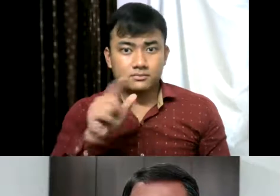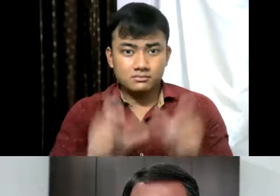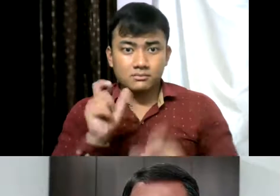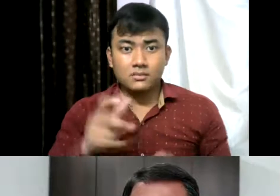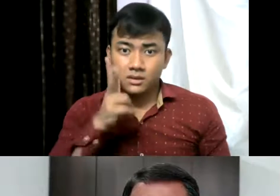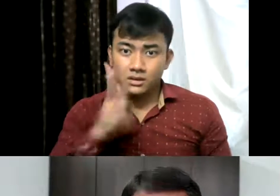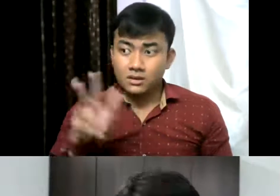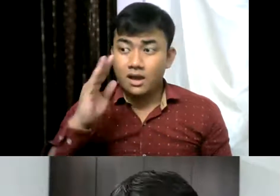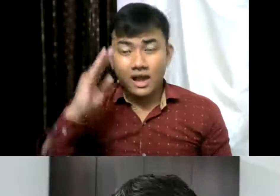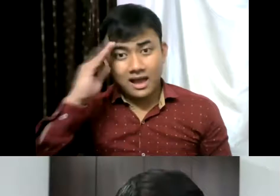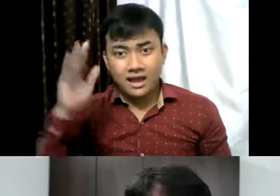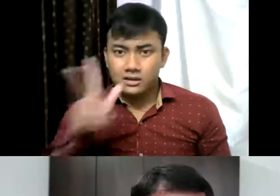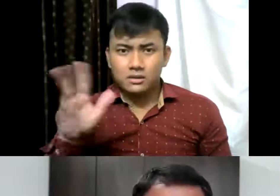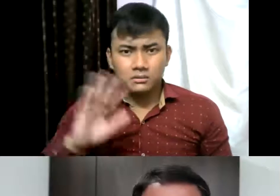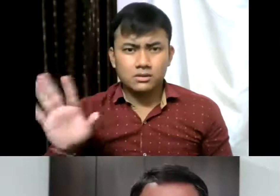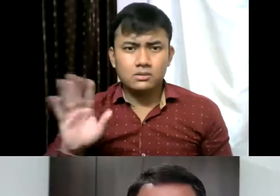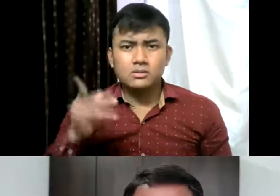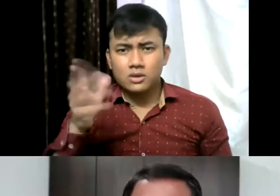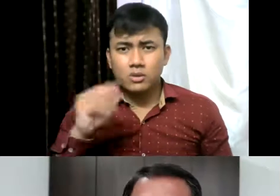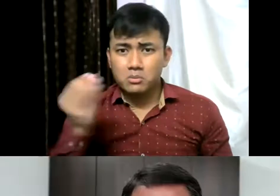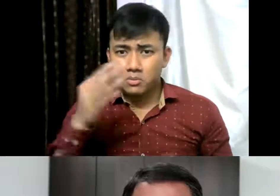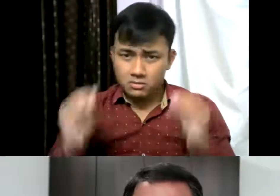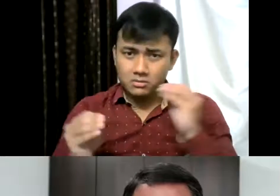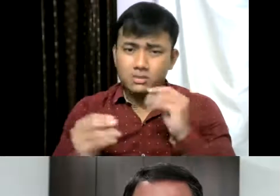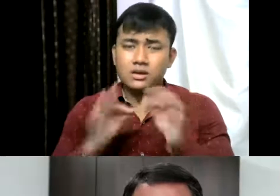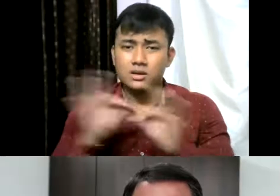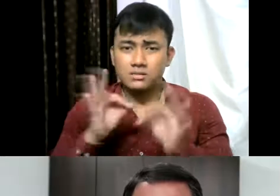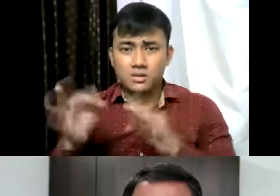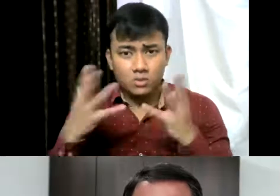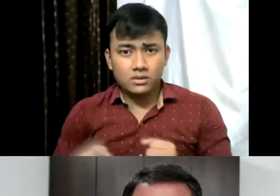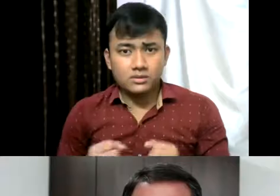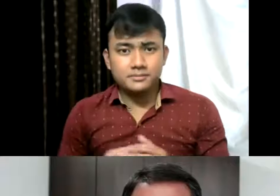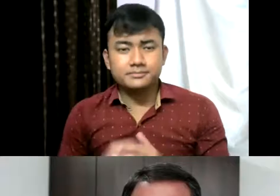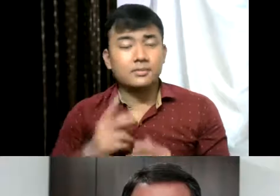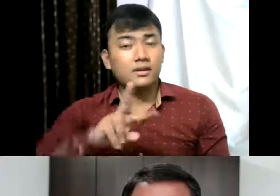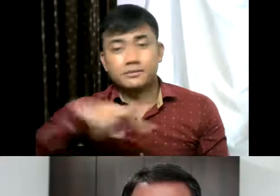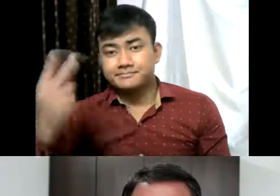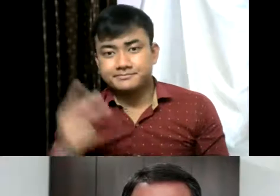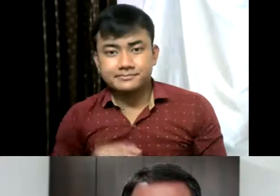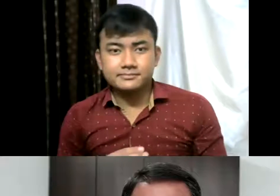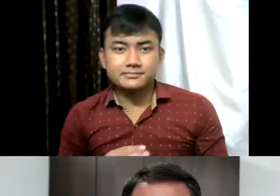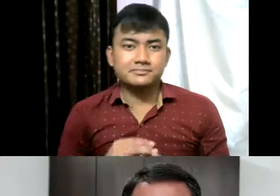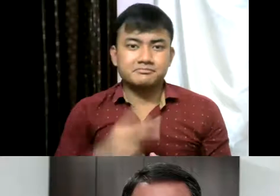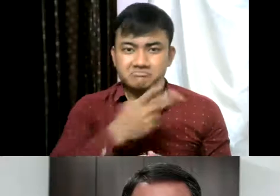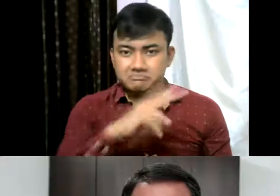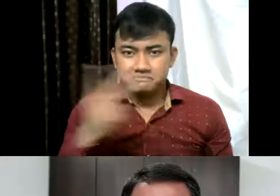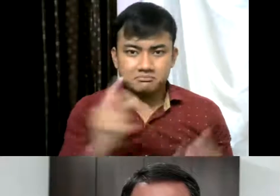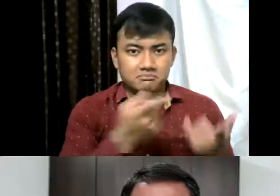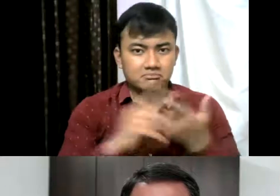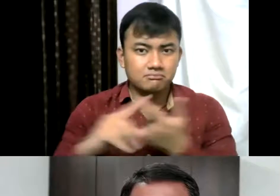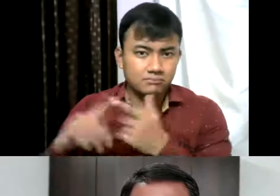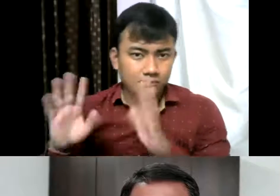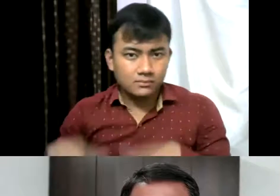beyond hi, but they wanted to say something, right? And on the other hand, and when this was happening, another